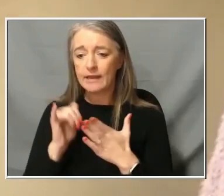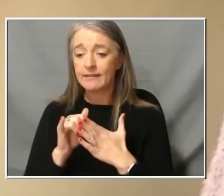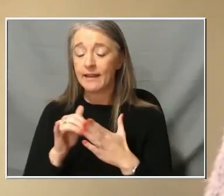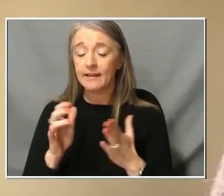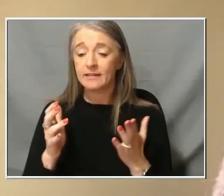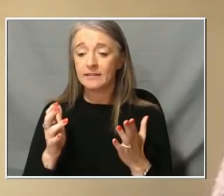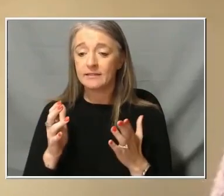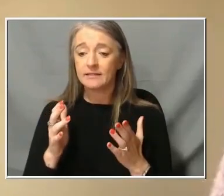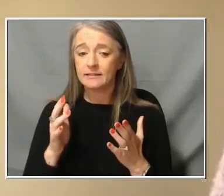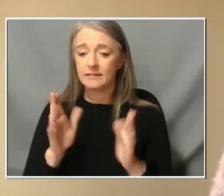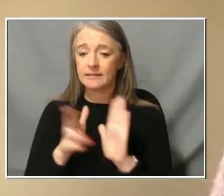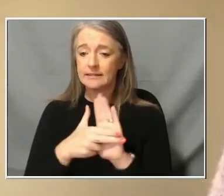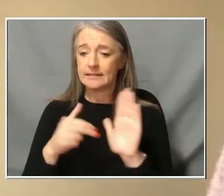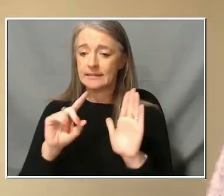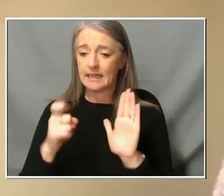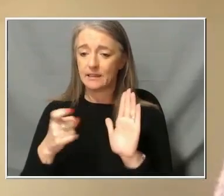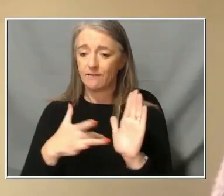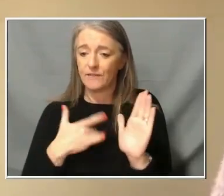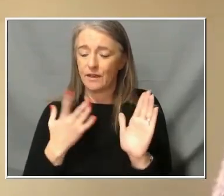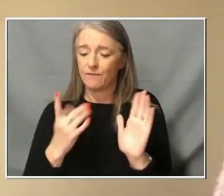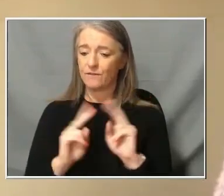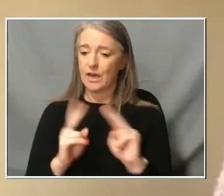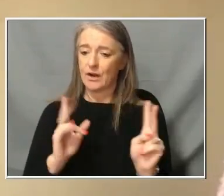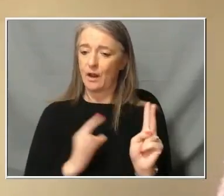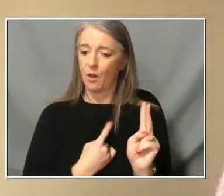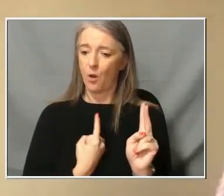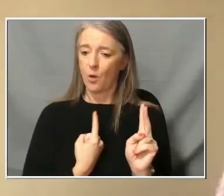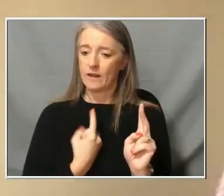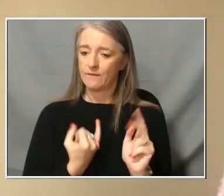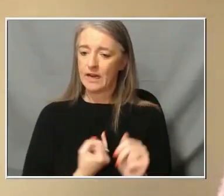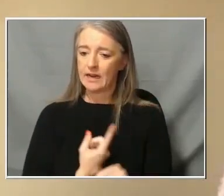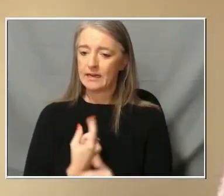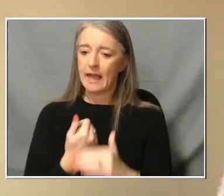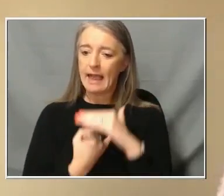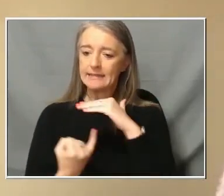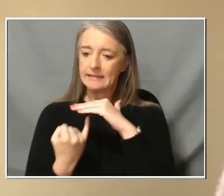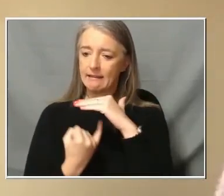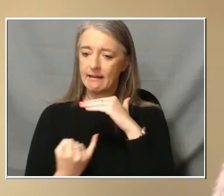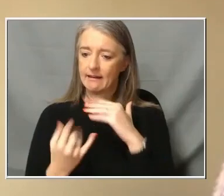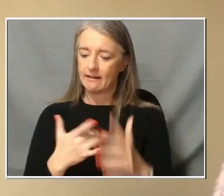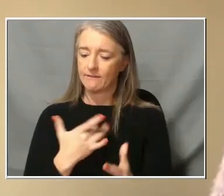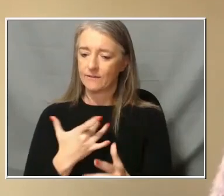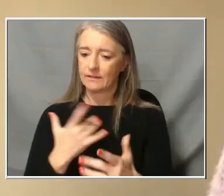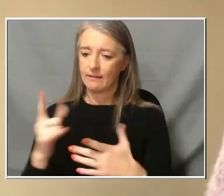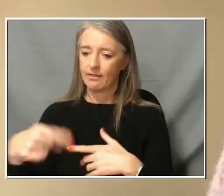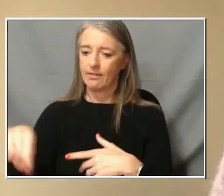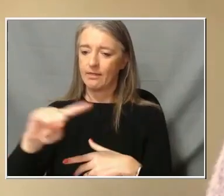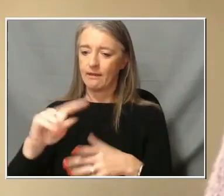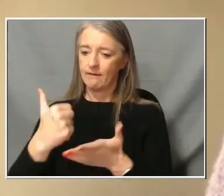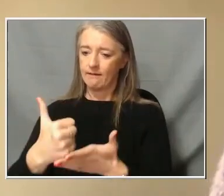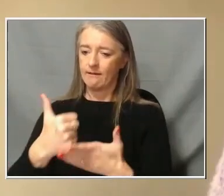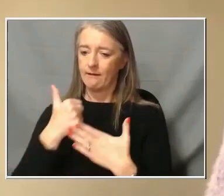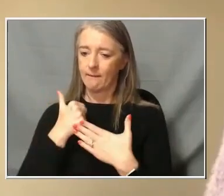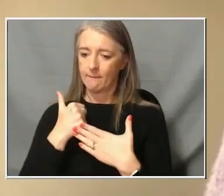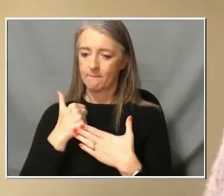a diagnosis that can feel very lonely and very isolating, they helped me